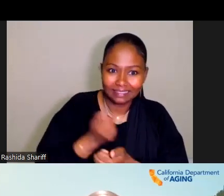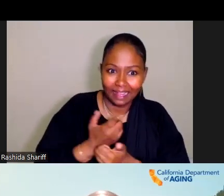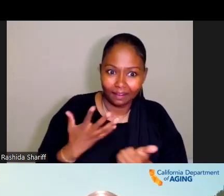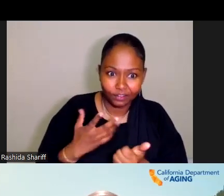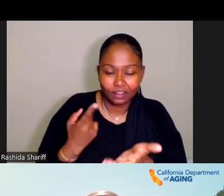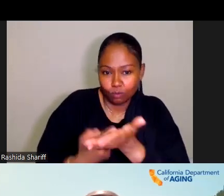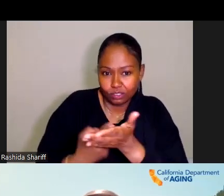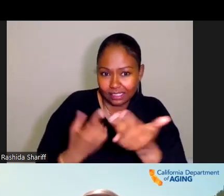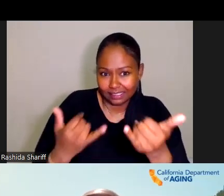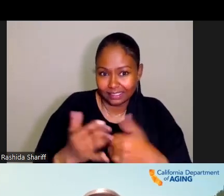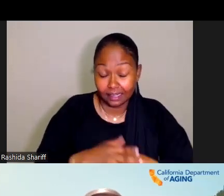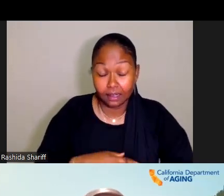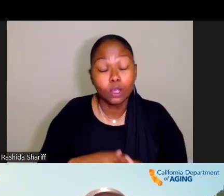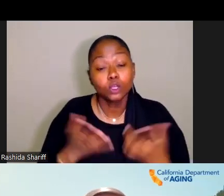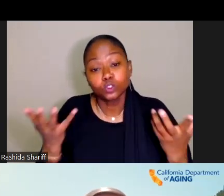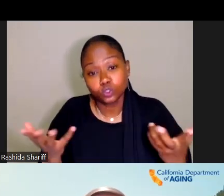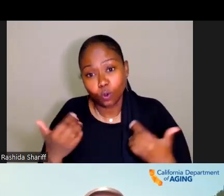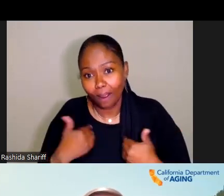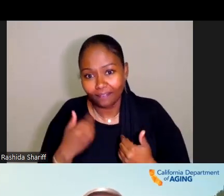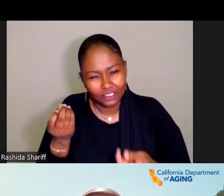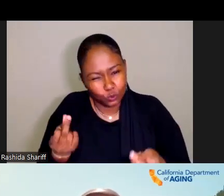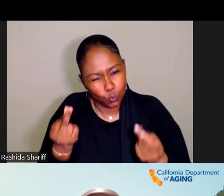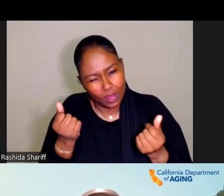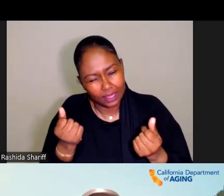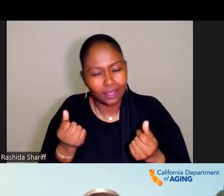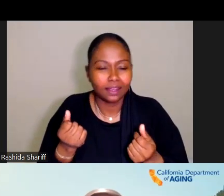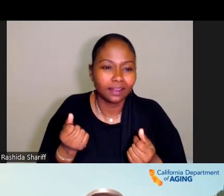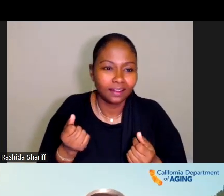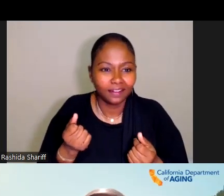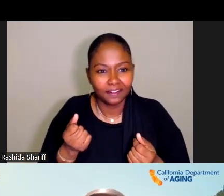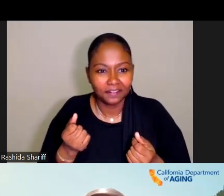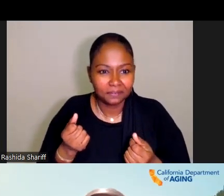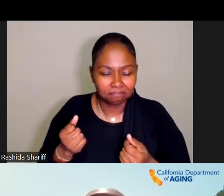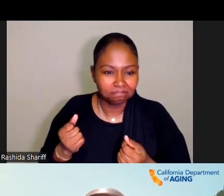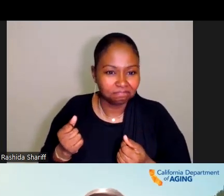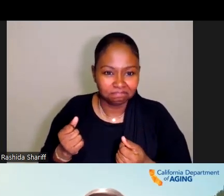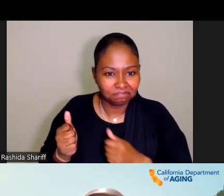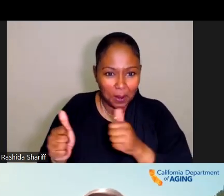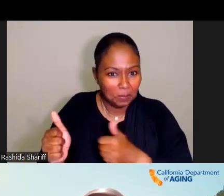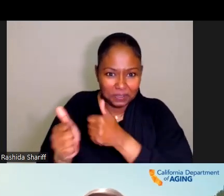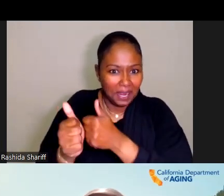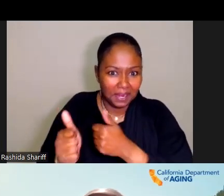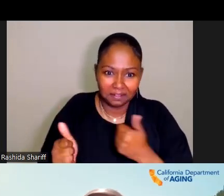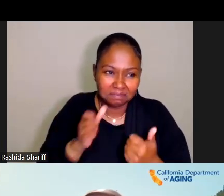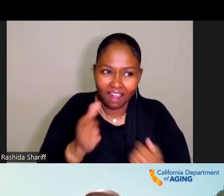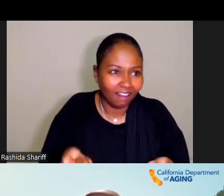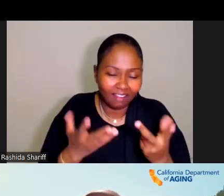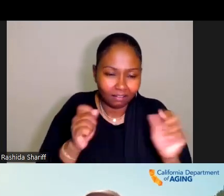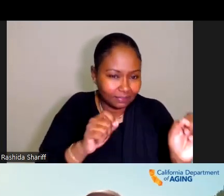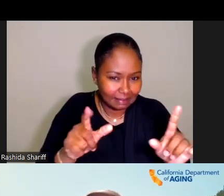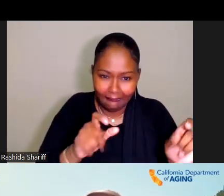as well. So I just had a quick verbal update, not a lot of slides, just to share with